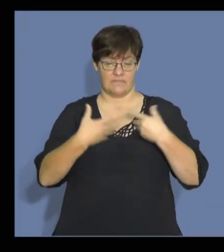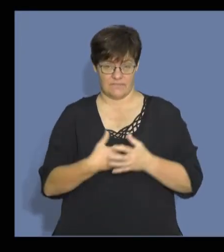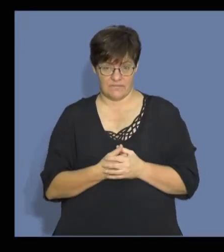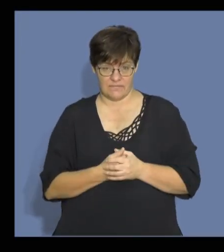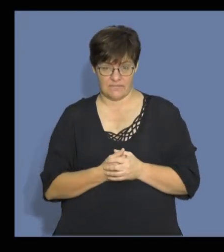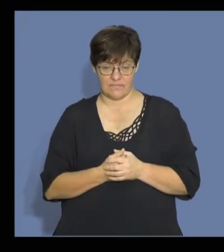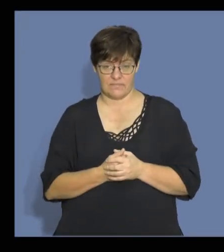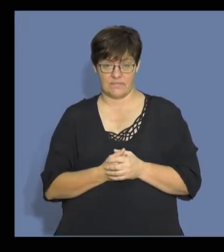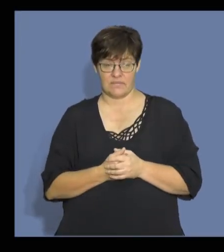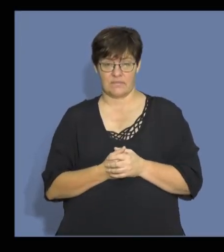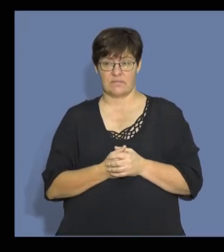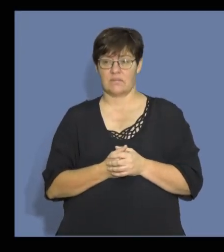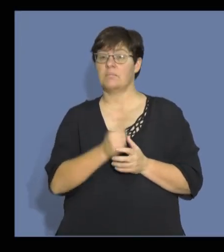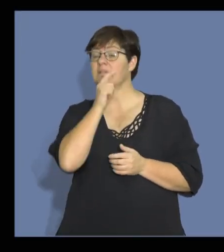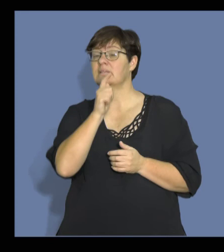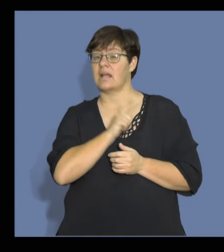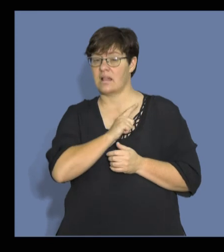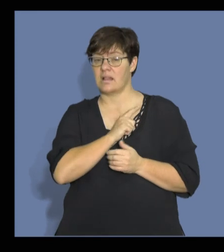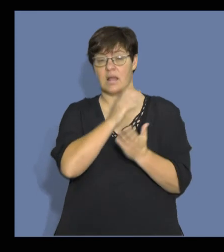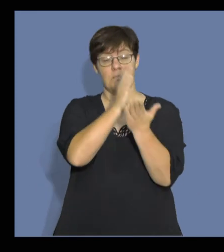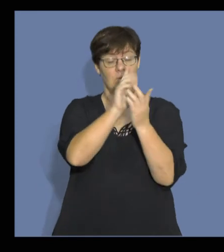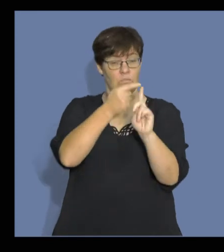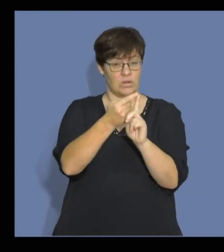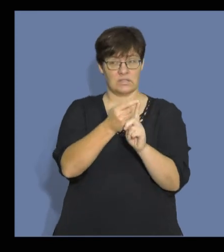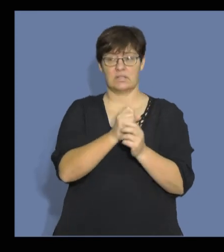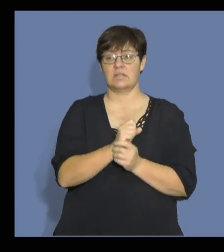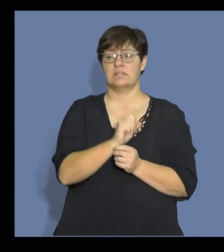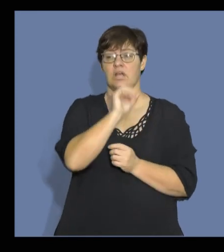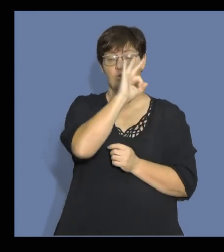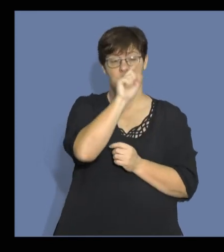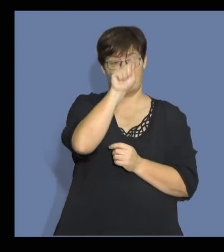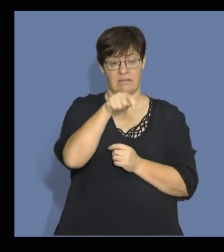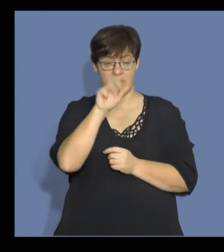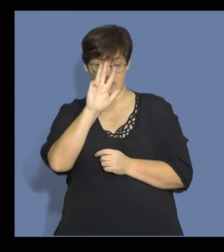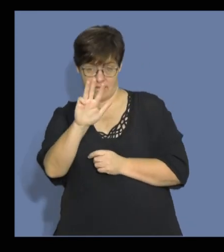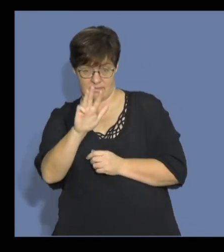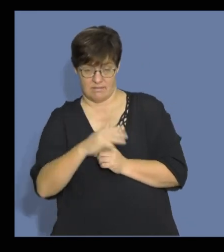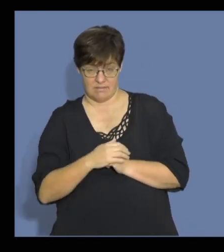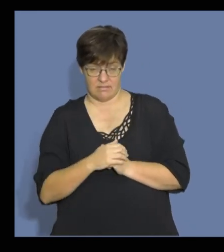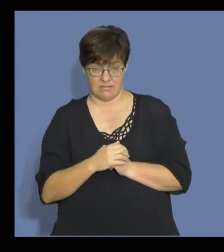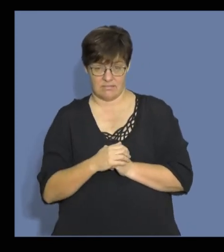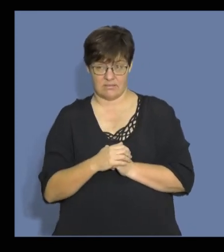And so they've told us that the midpoint is 3, 9. And so I'm going to say